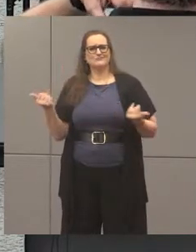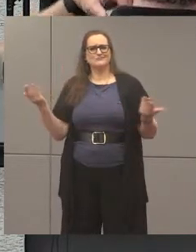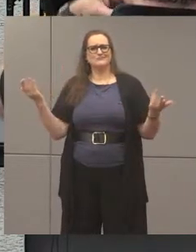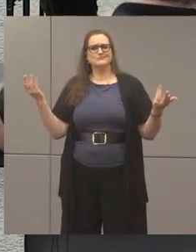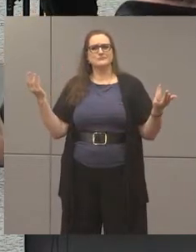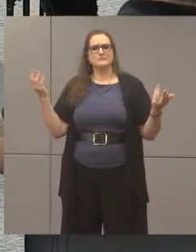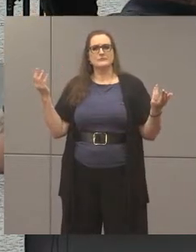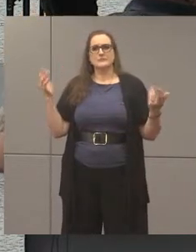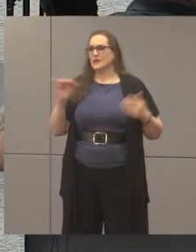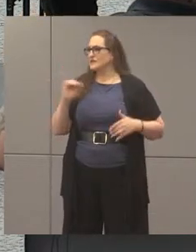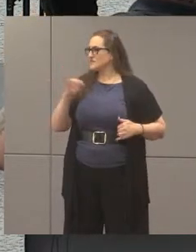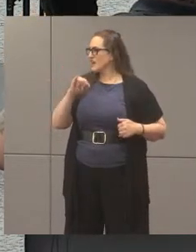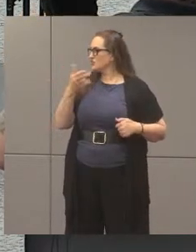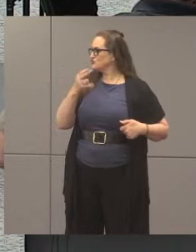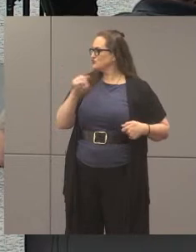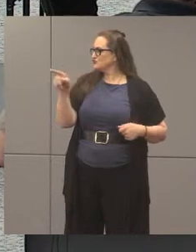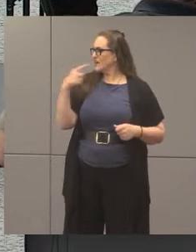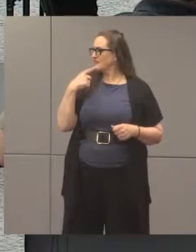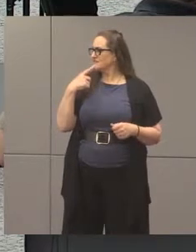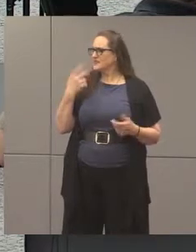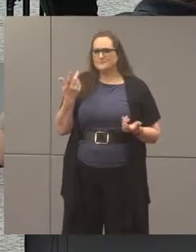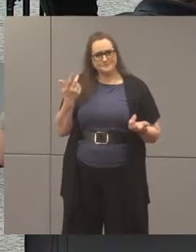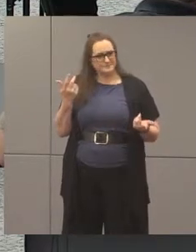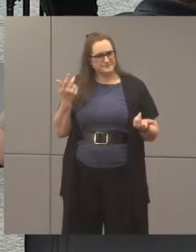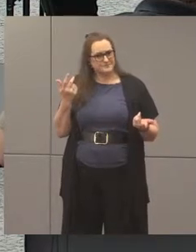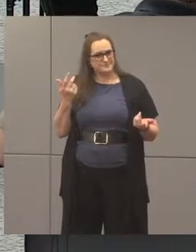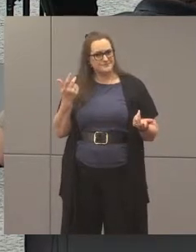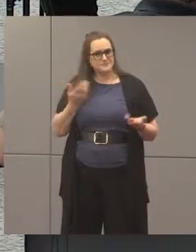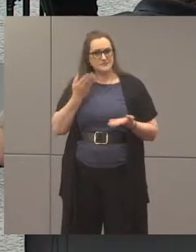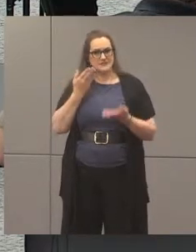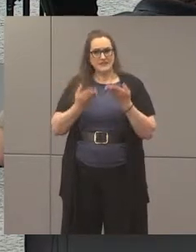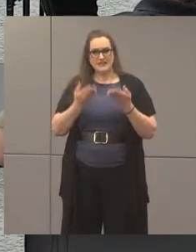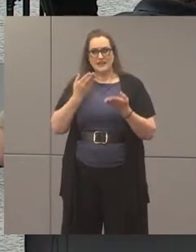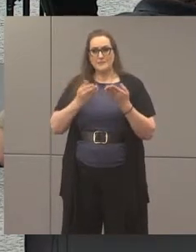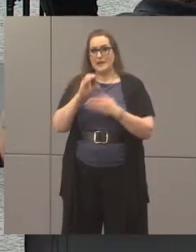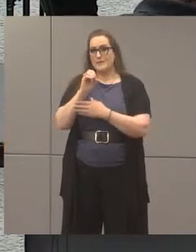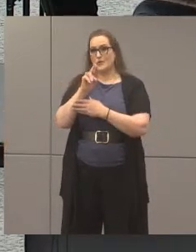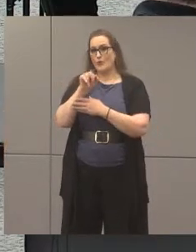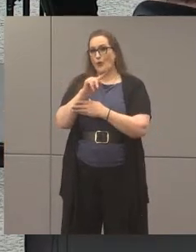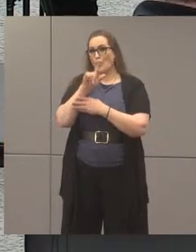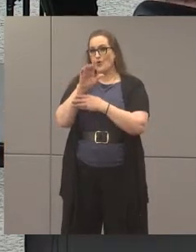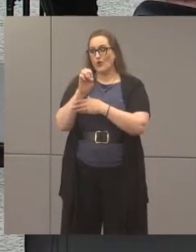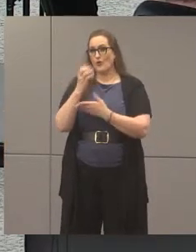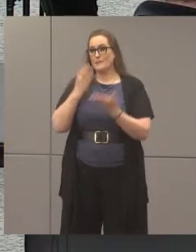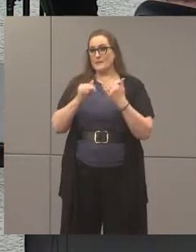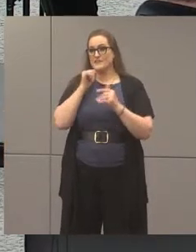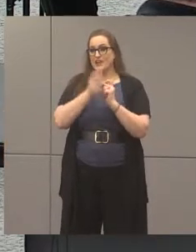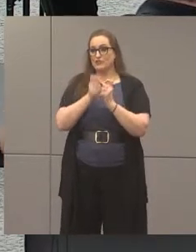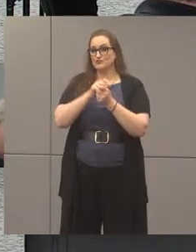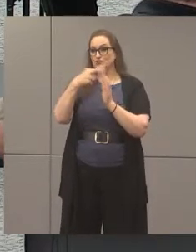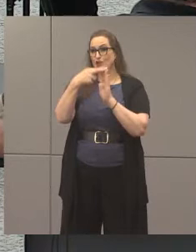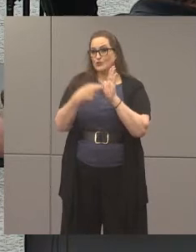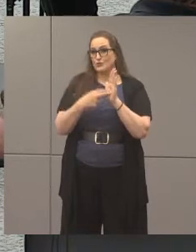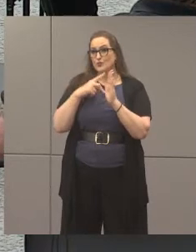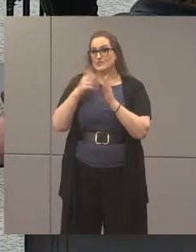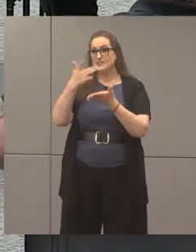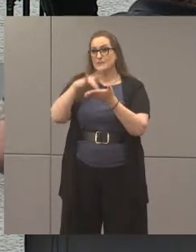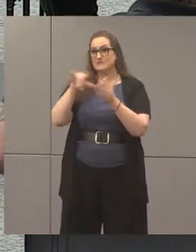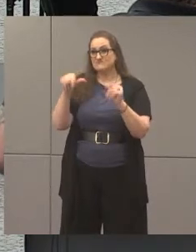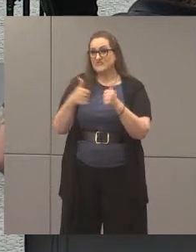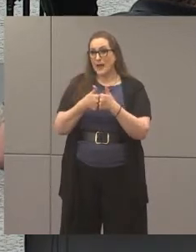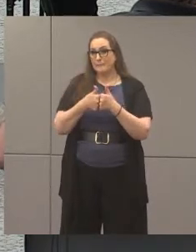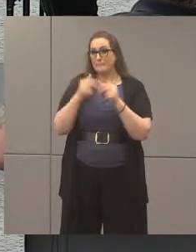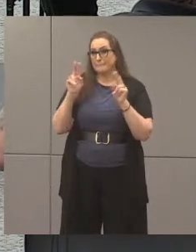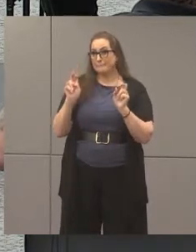like John said, may be enforceable, may not be. They could change the rules mid-game. So